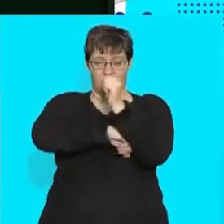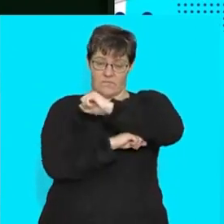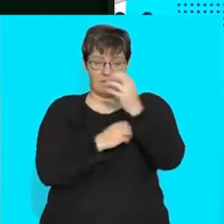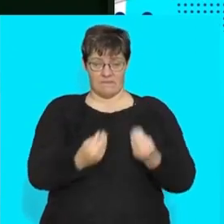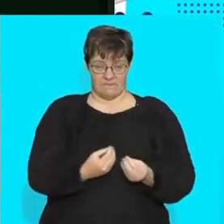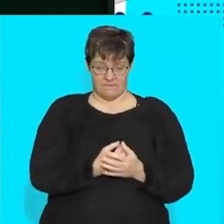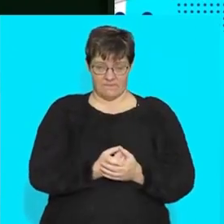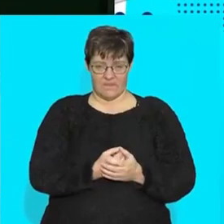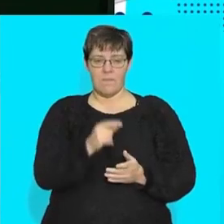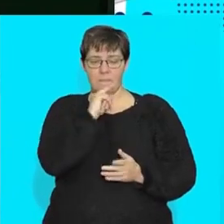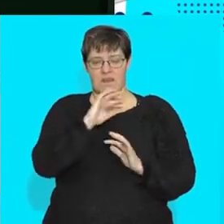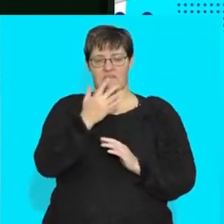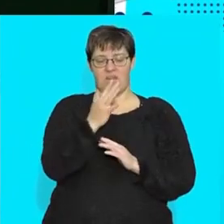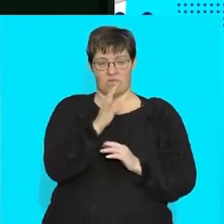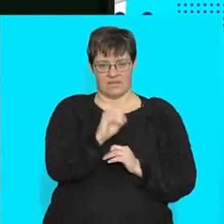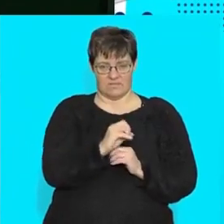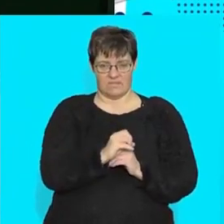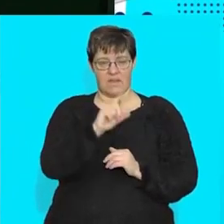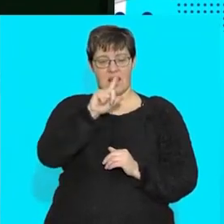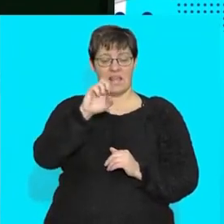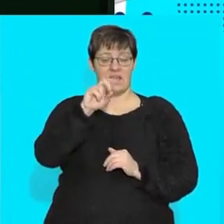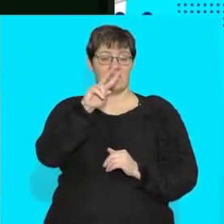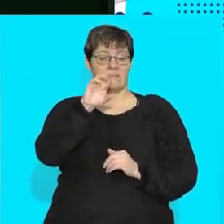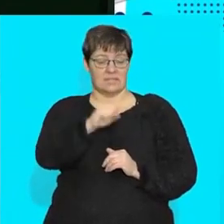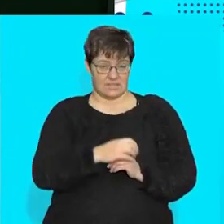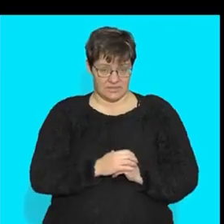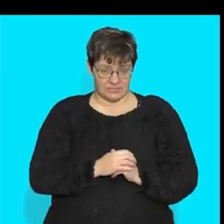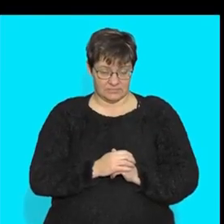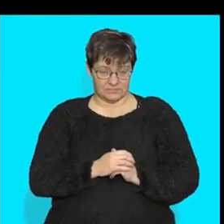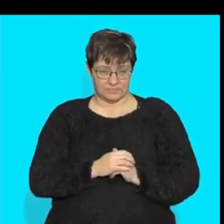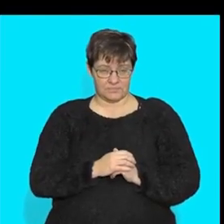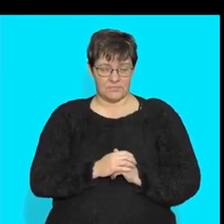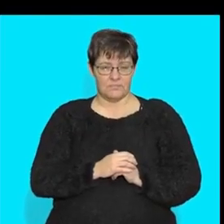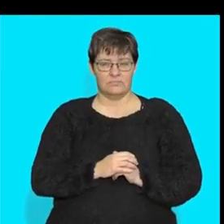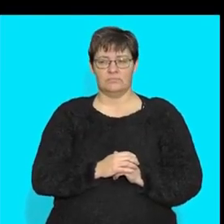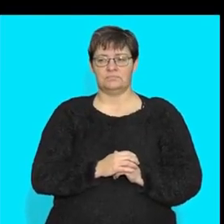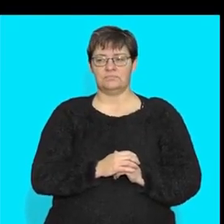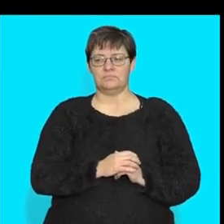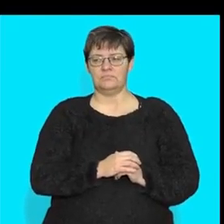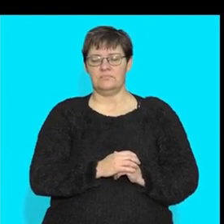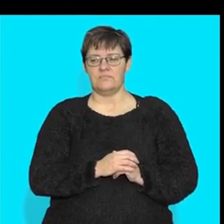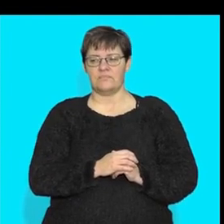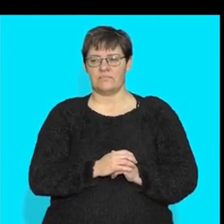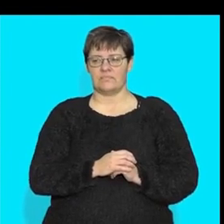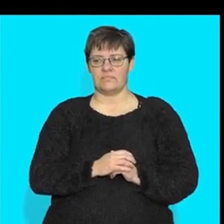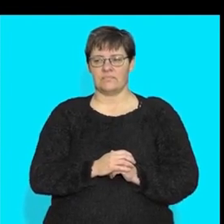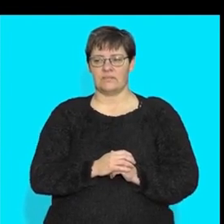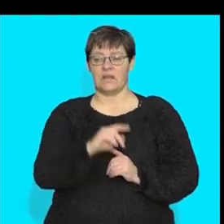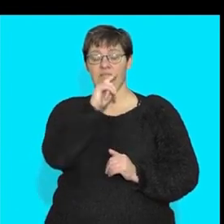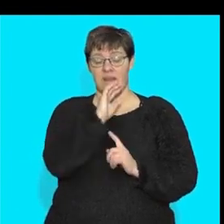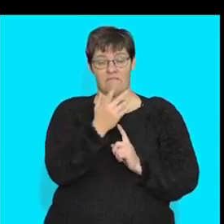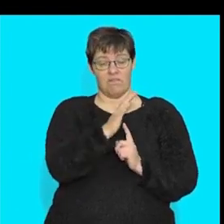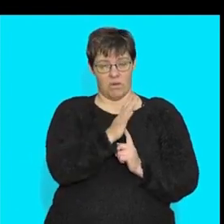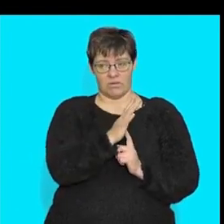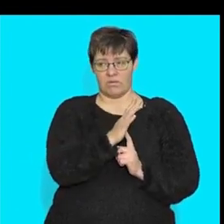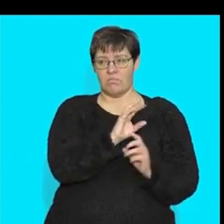right? That's vibrations, levers, right? They work like levers. Okay, so then the vibration